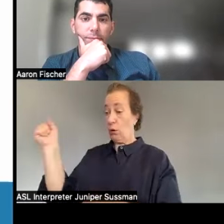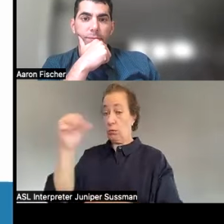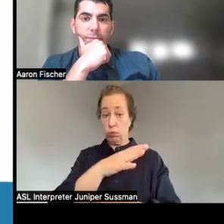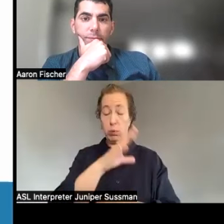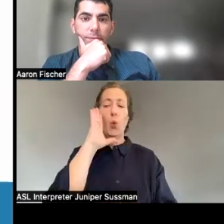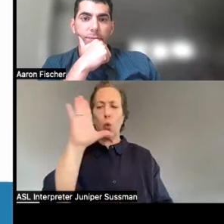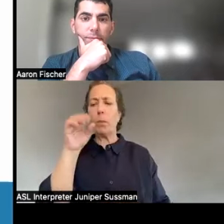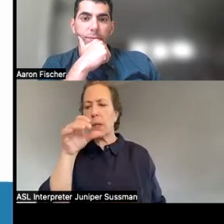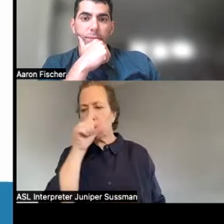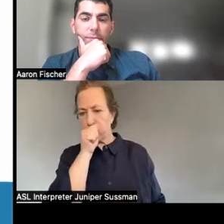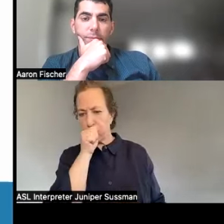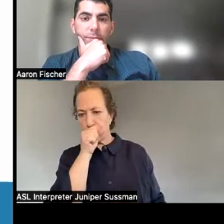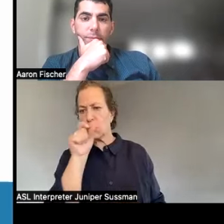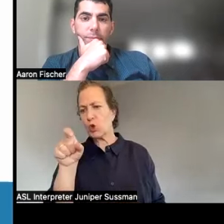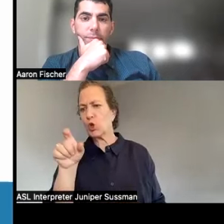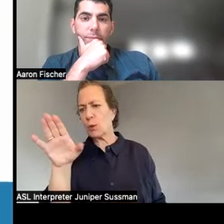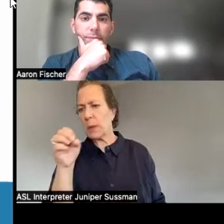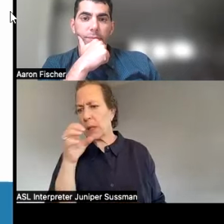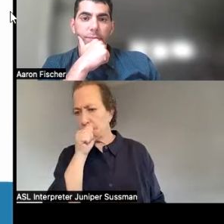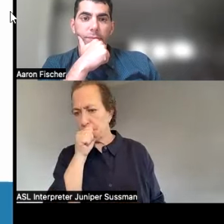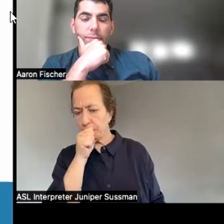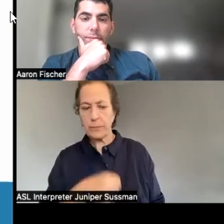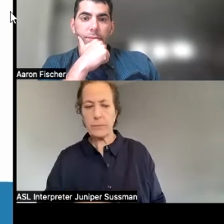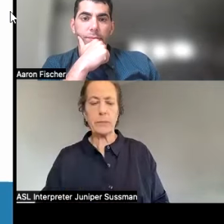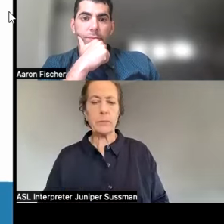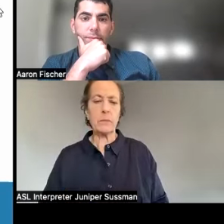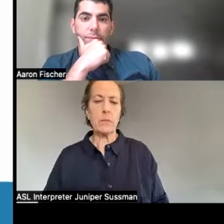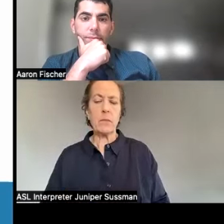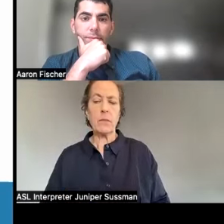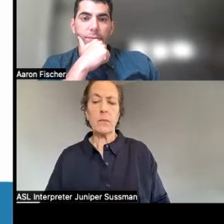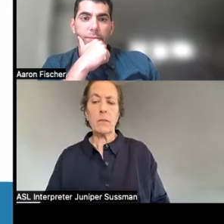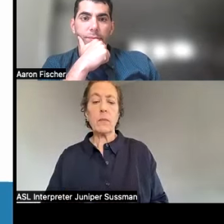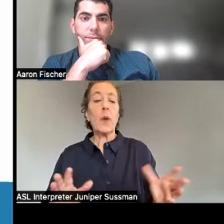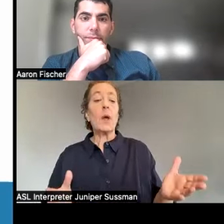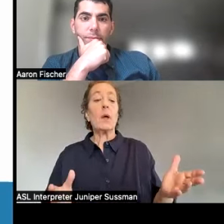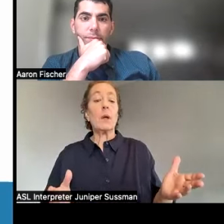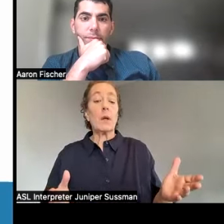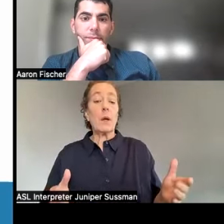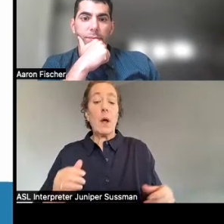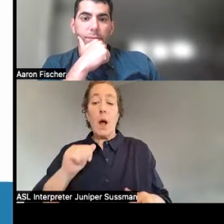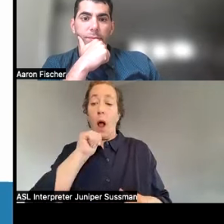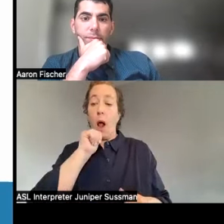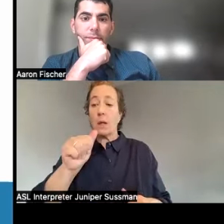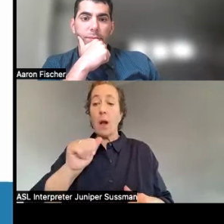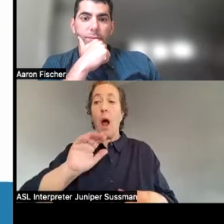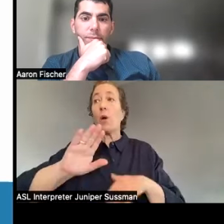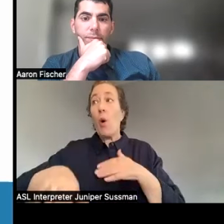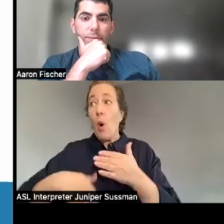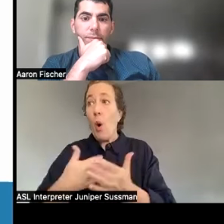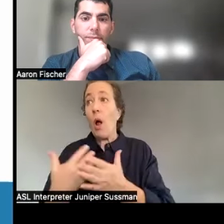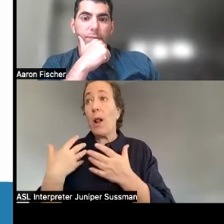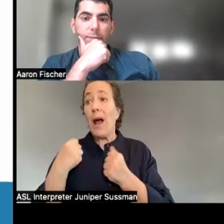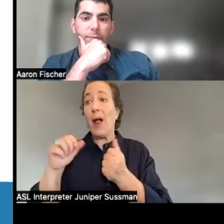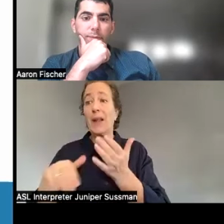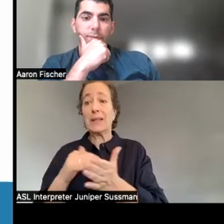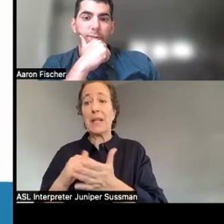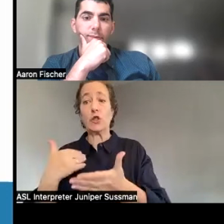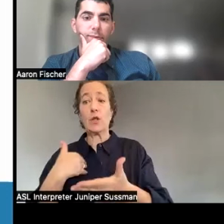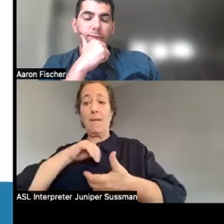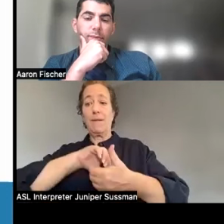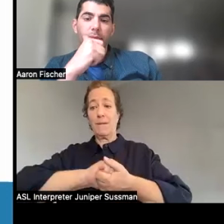patients. We recognize that not all health centers have a medical legal partnership, and they are a